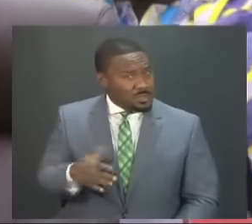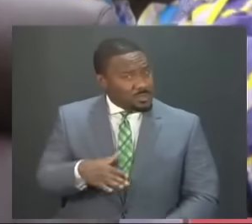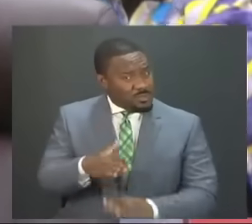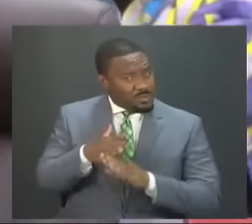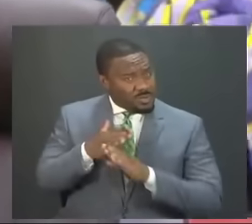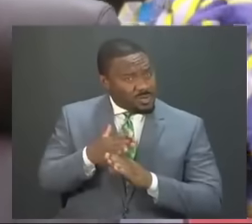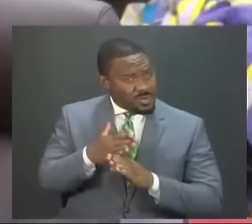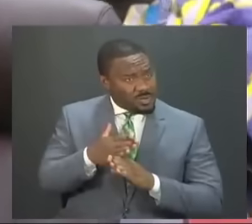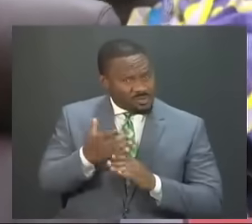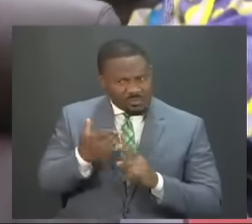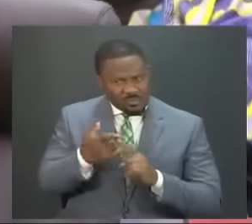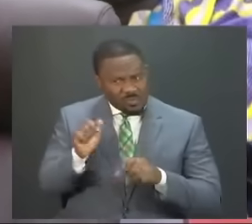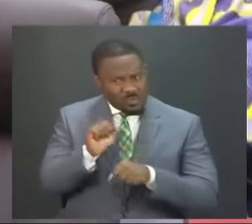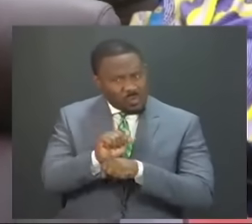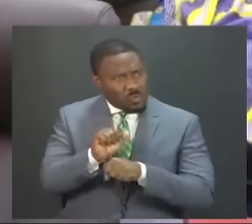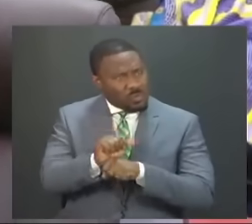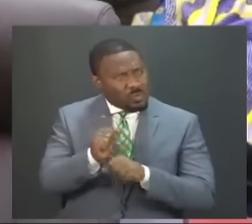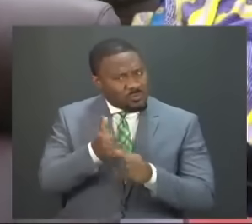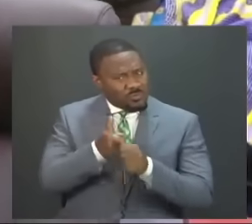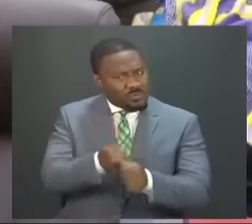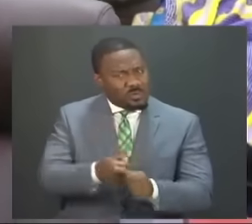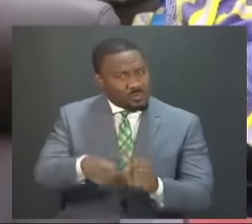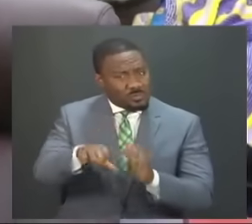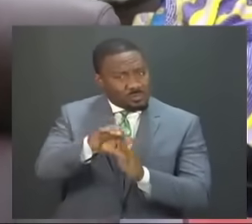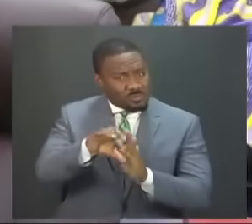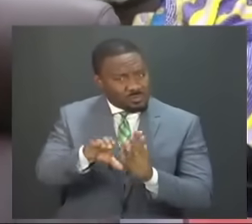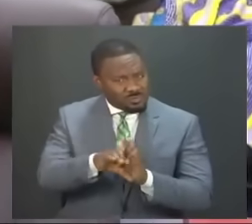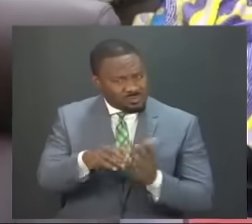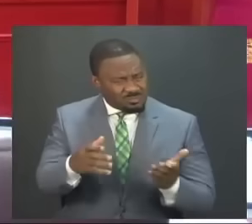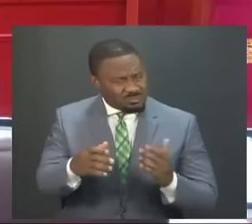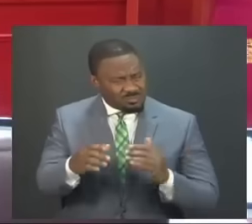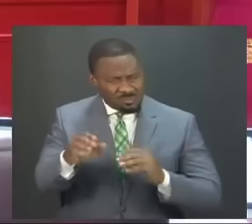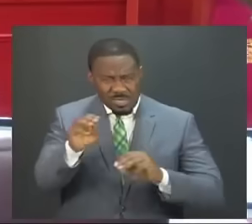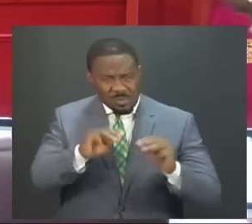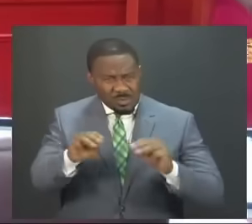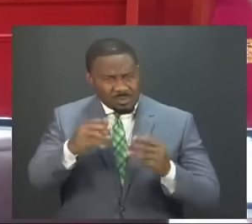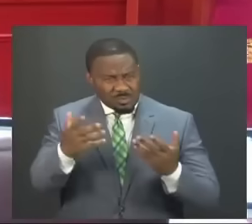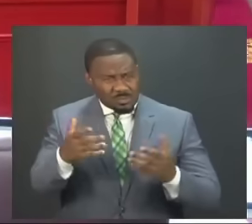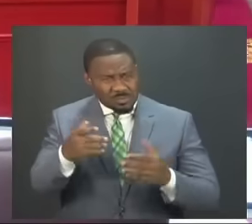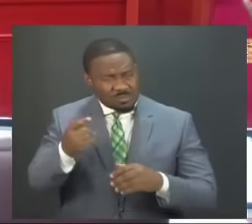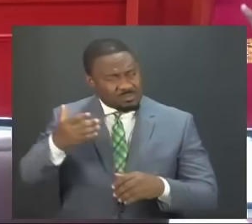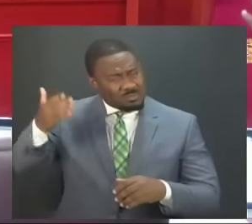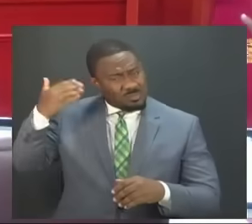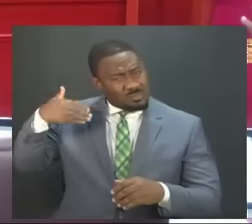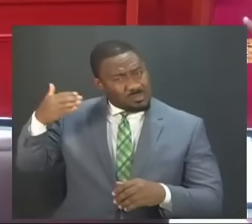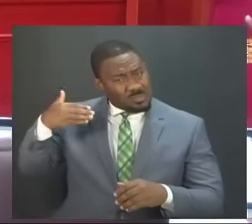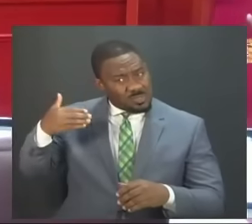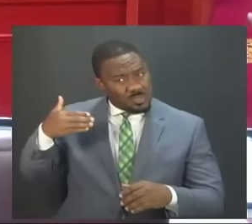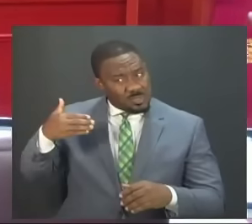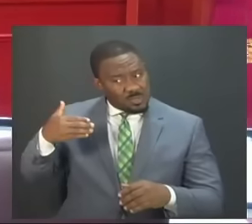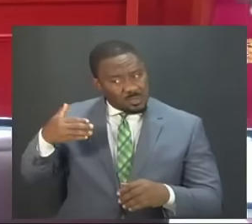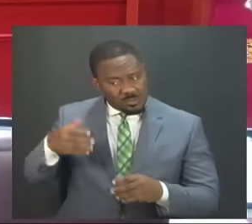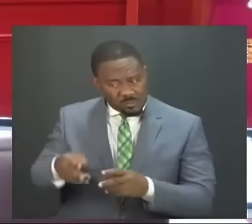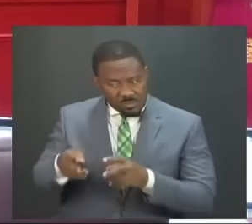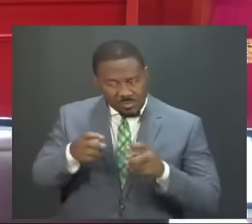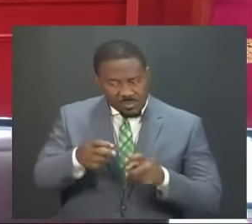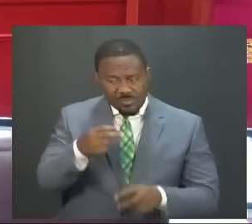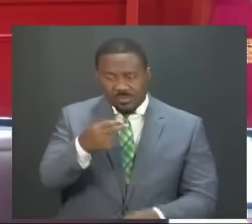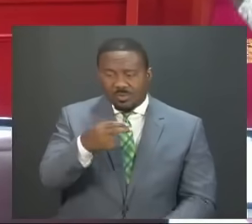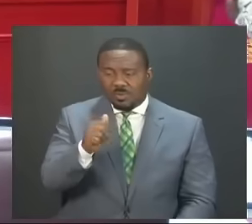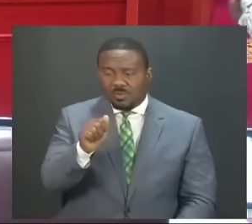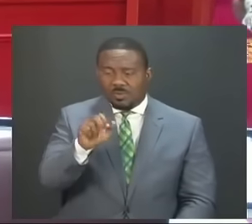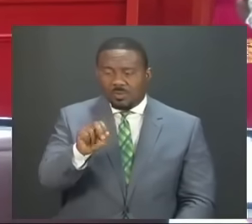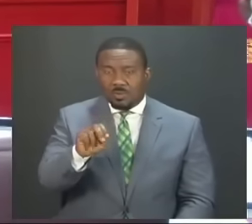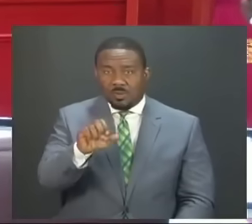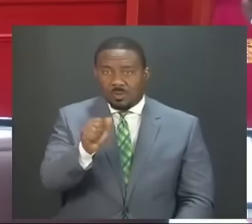rights, and is referring to a matter that arose some time ago from the Hansard. In any case, the courts